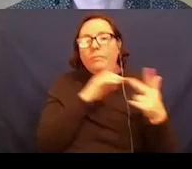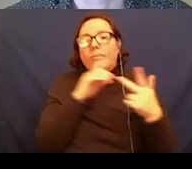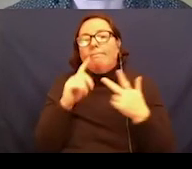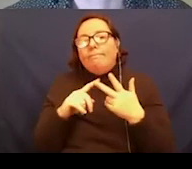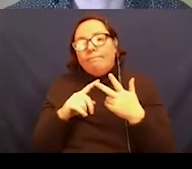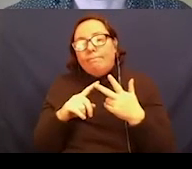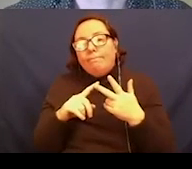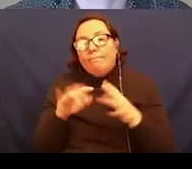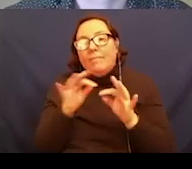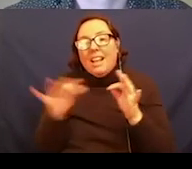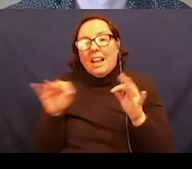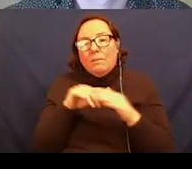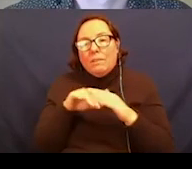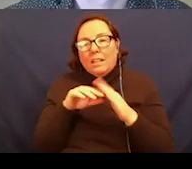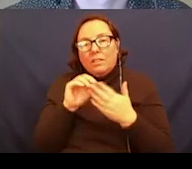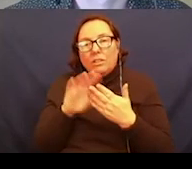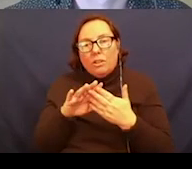a language access document,